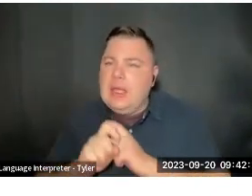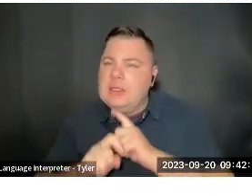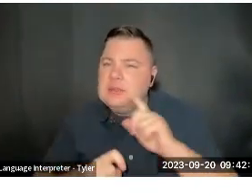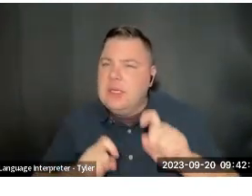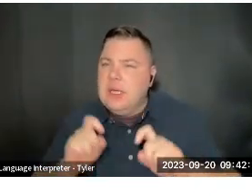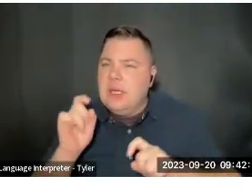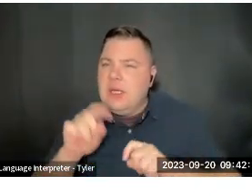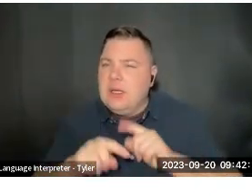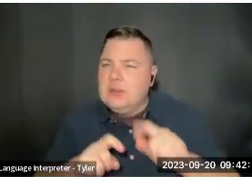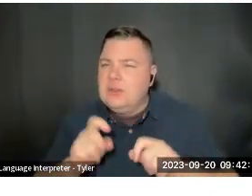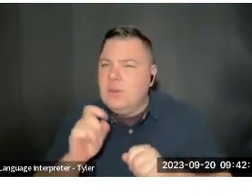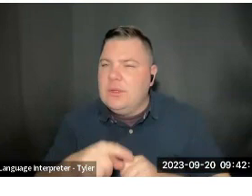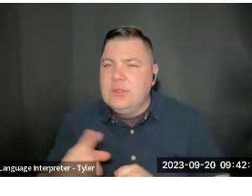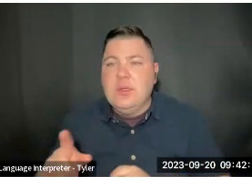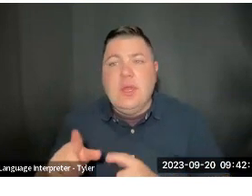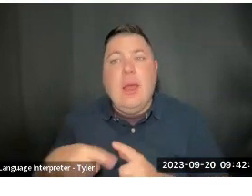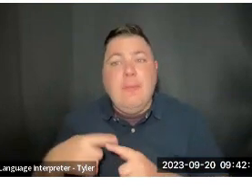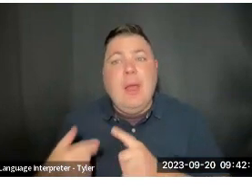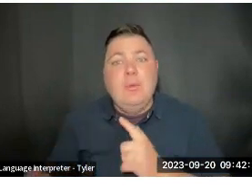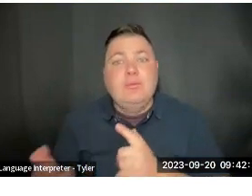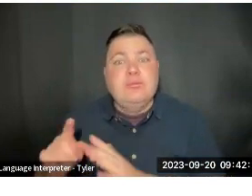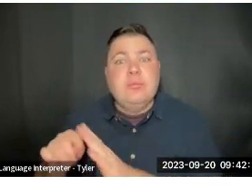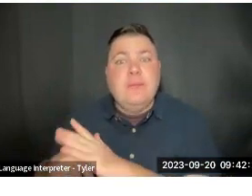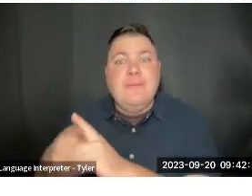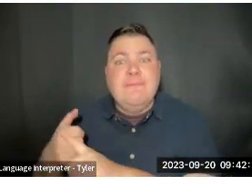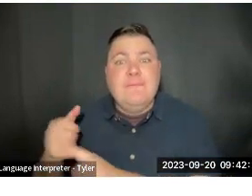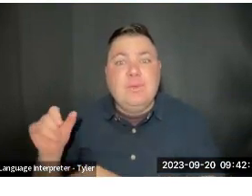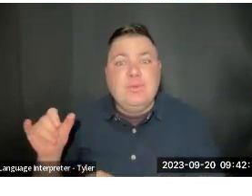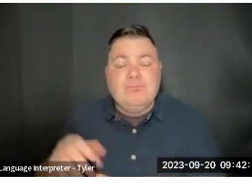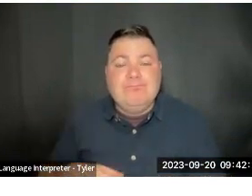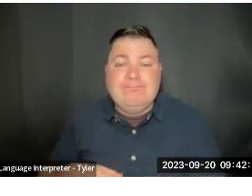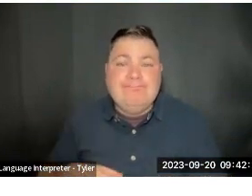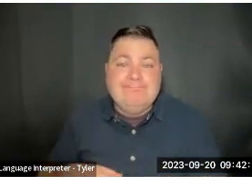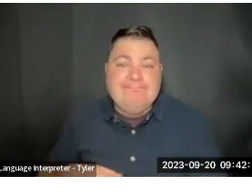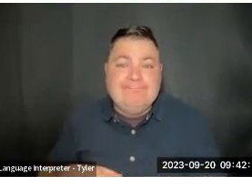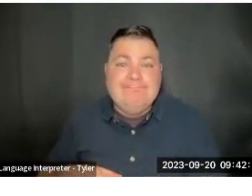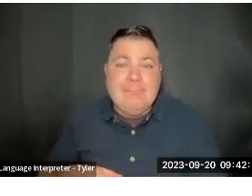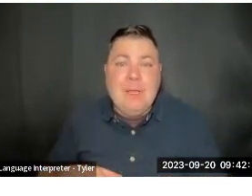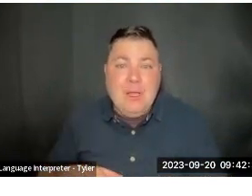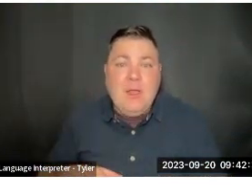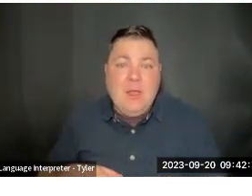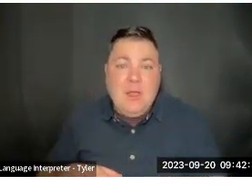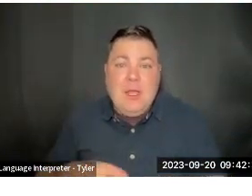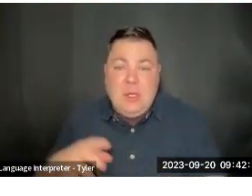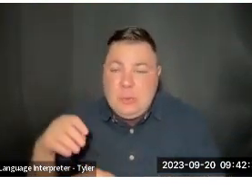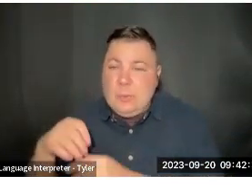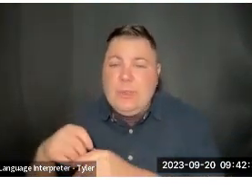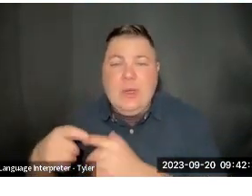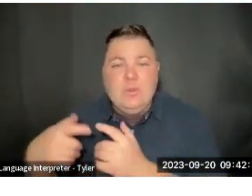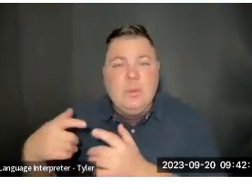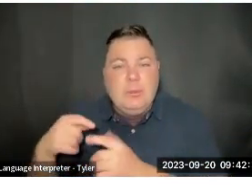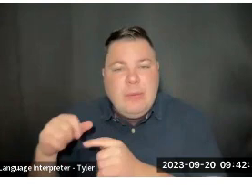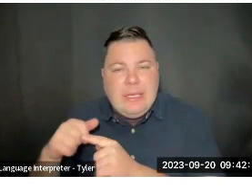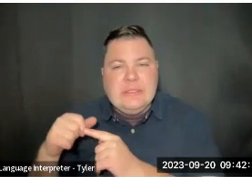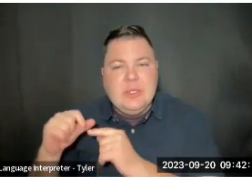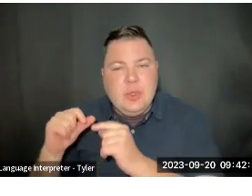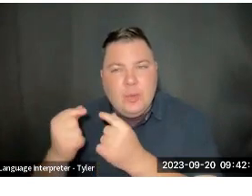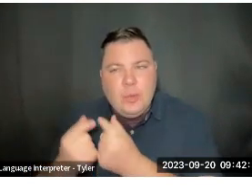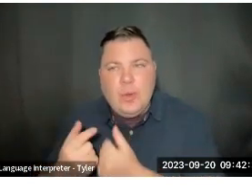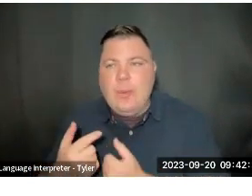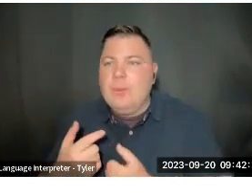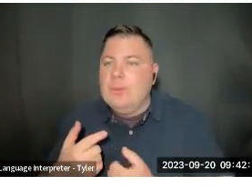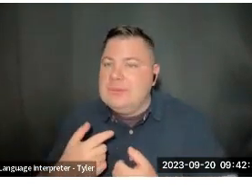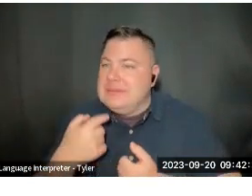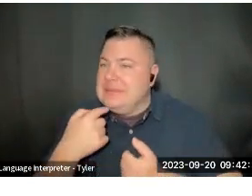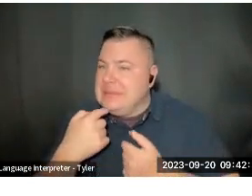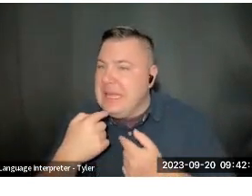questions, even questions about suicide. So we practice as a group asking or saying out